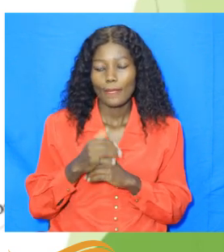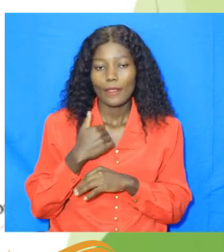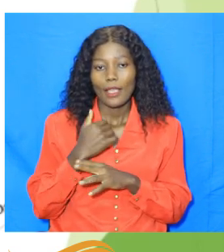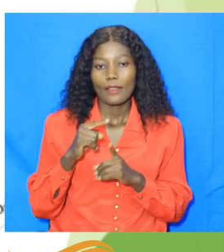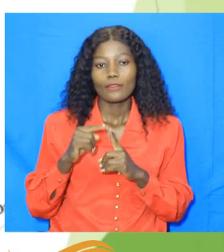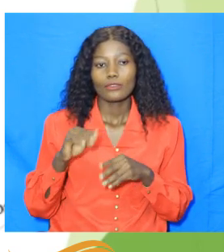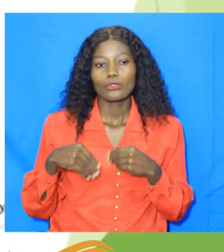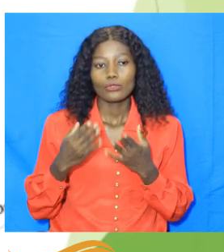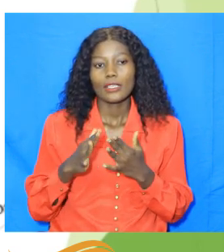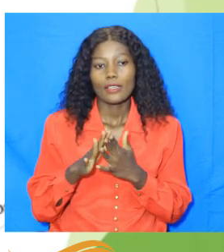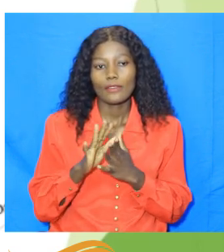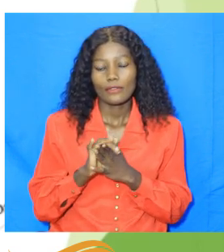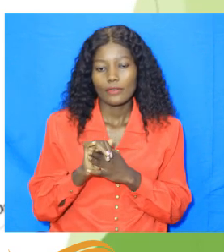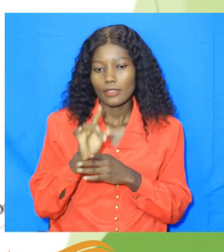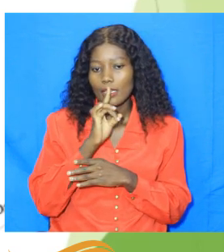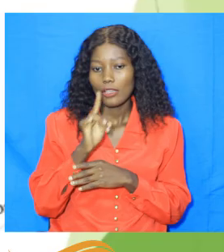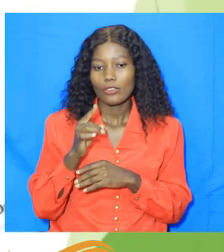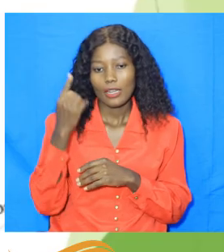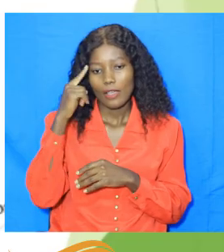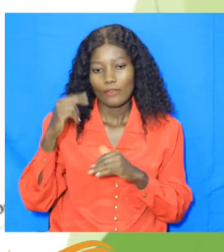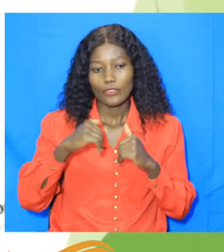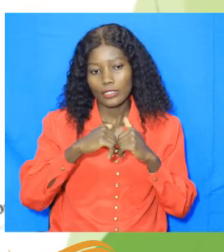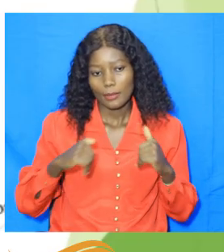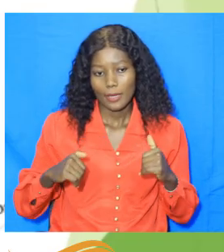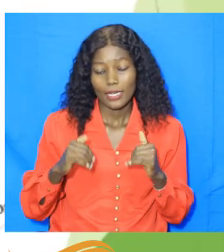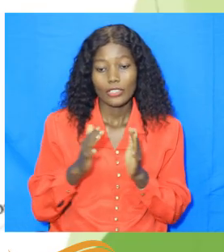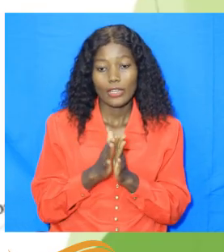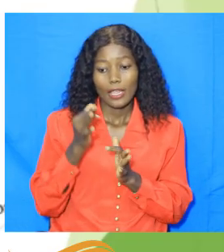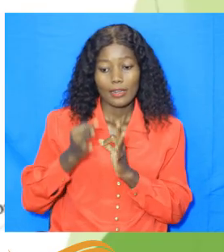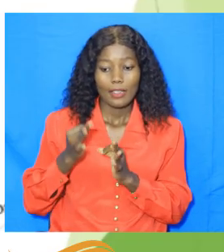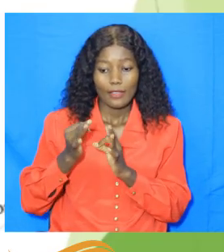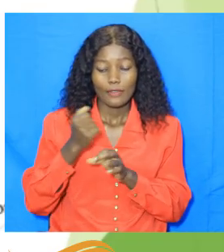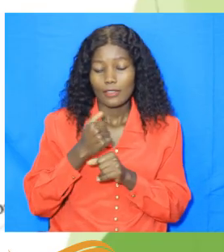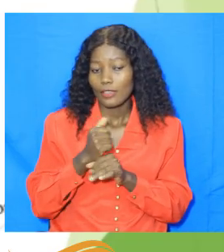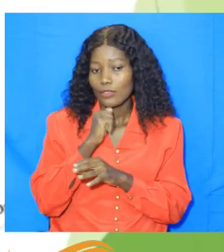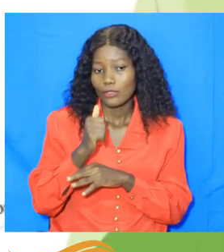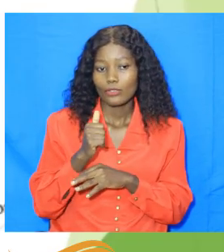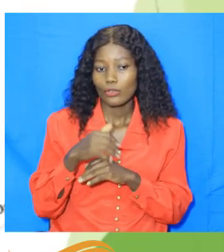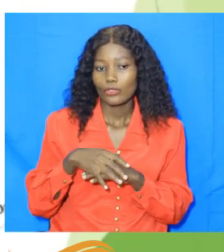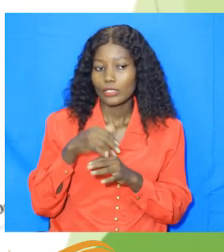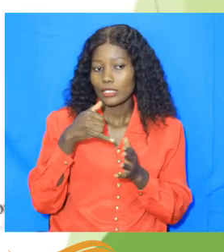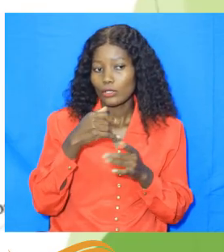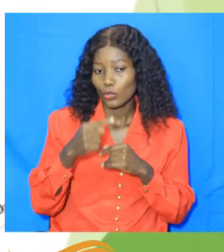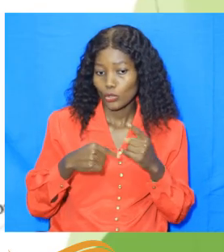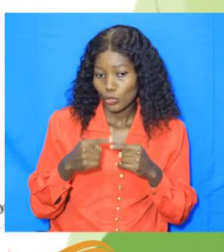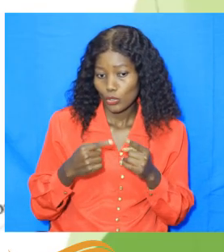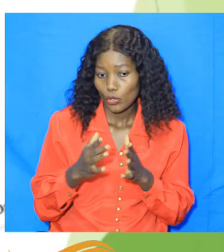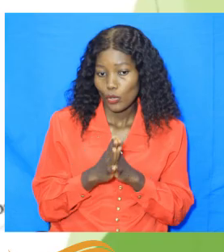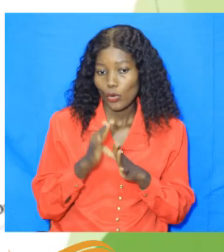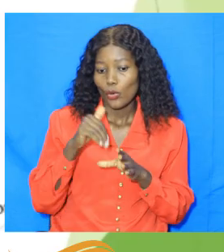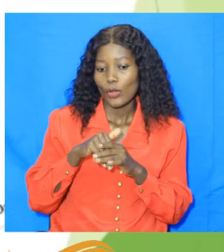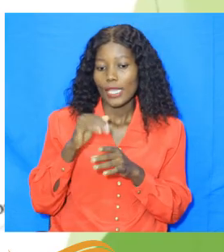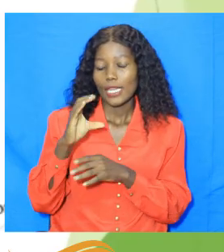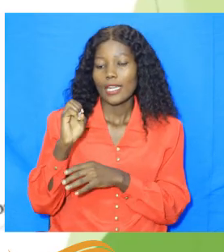the command for Suzukete. And if they don't engage in